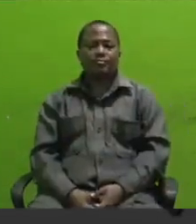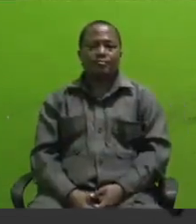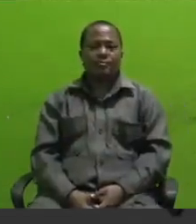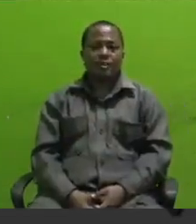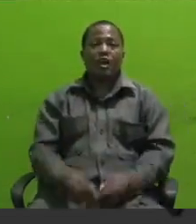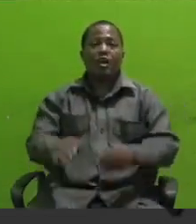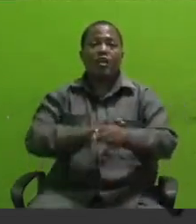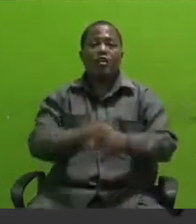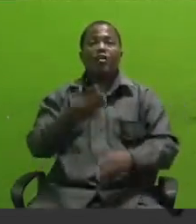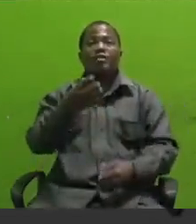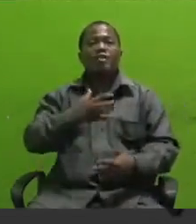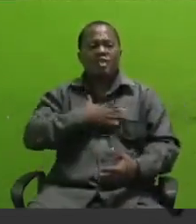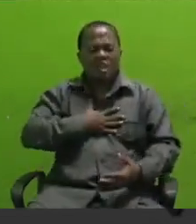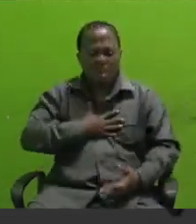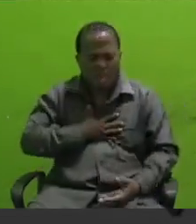Induce vomiting